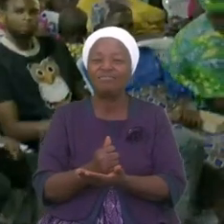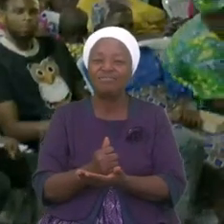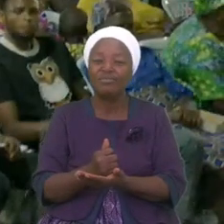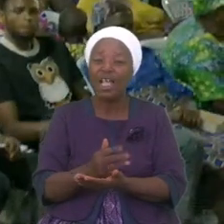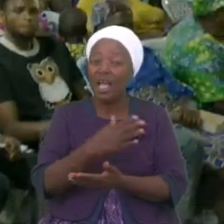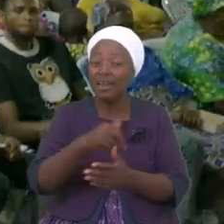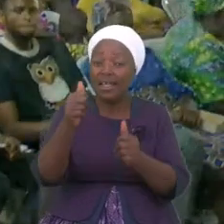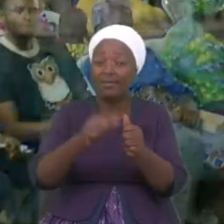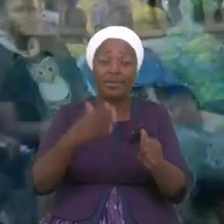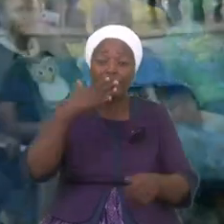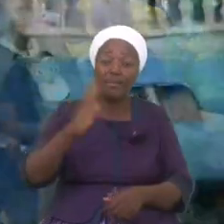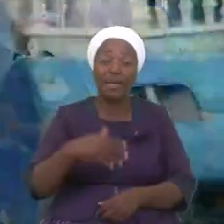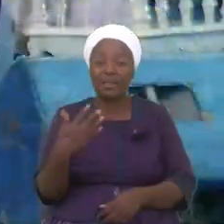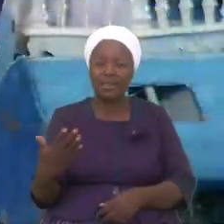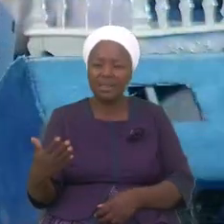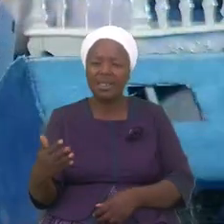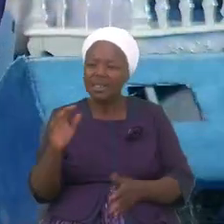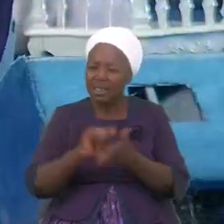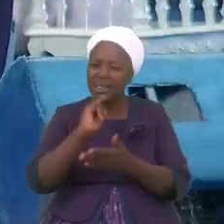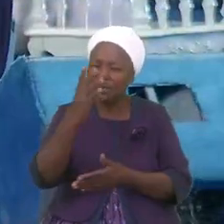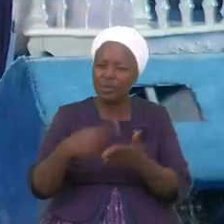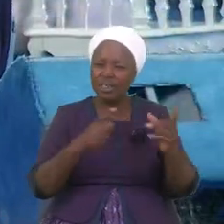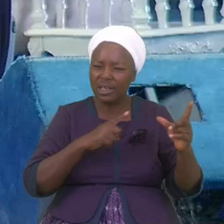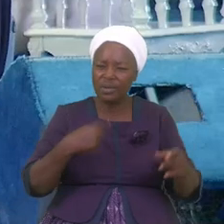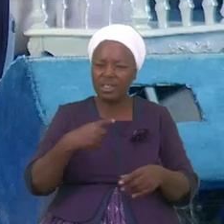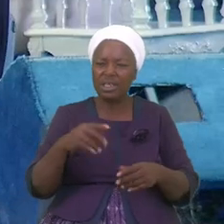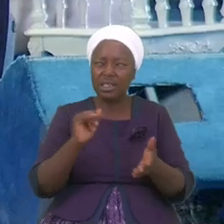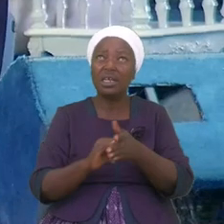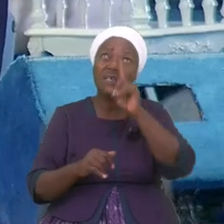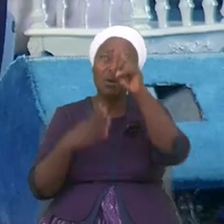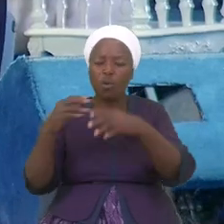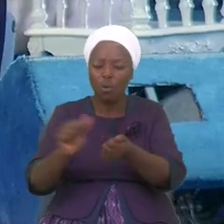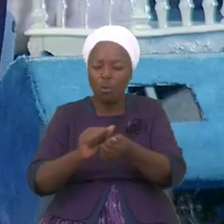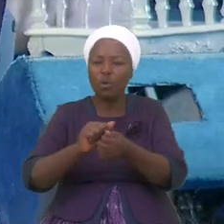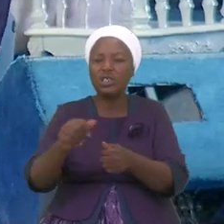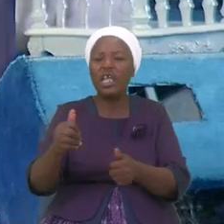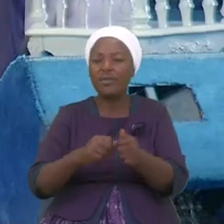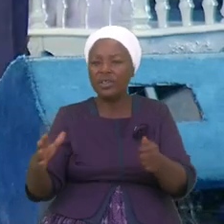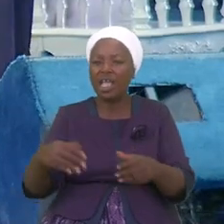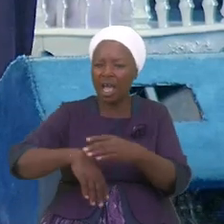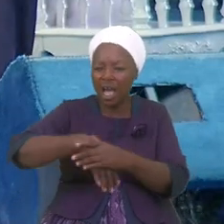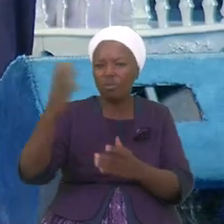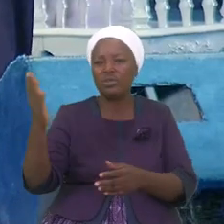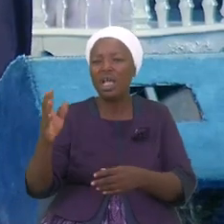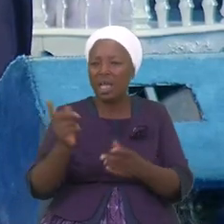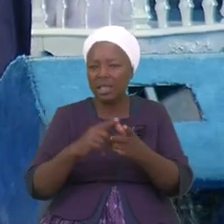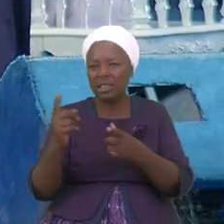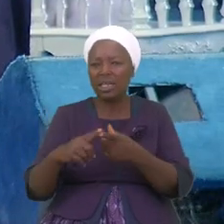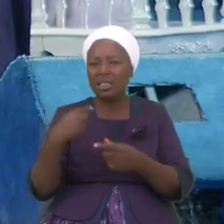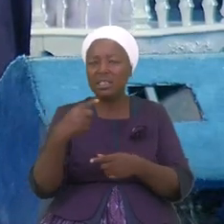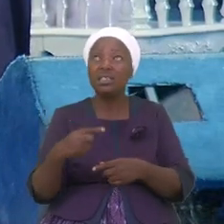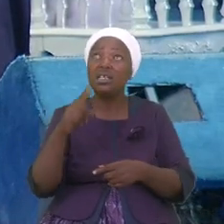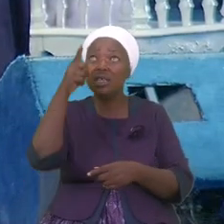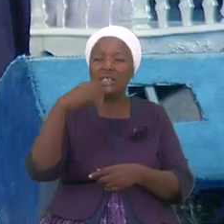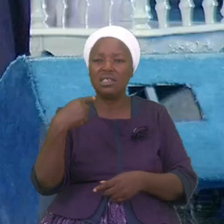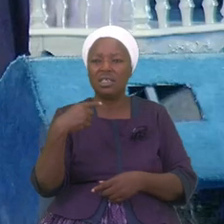bad sin, that's what the Lord said, he'll wash everything out. It says, they